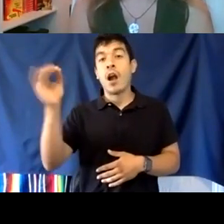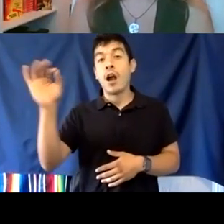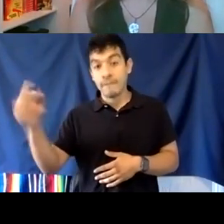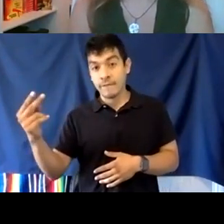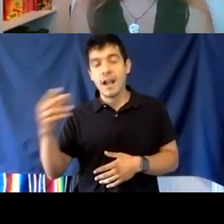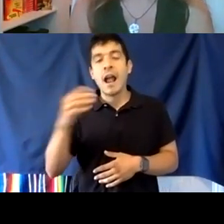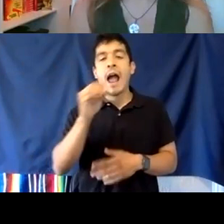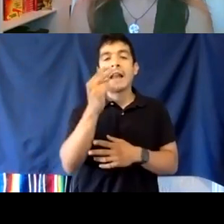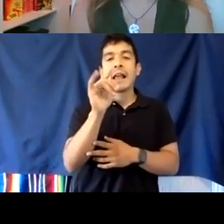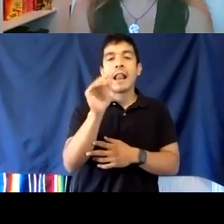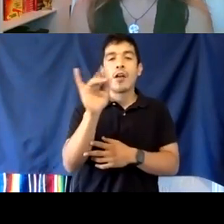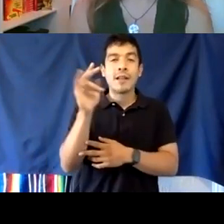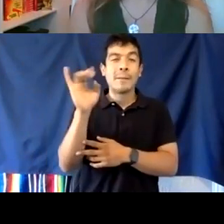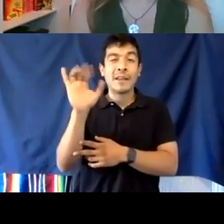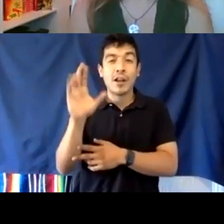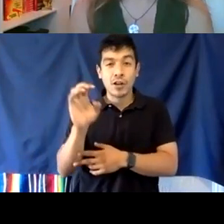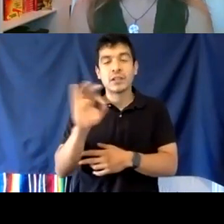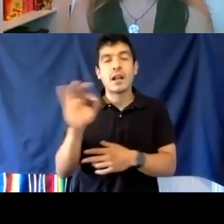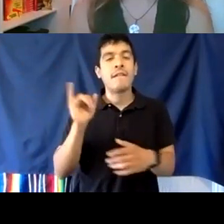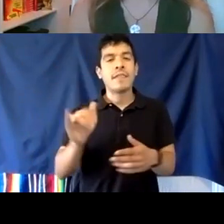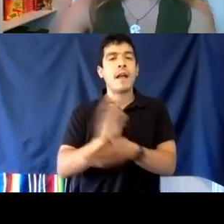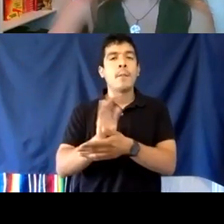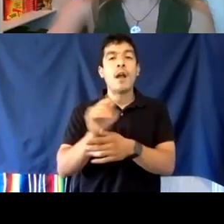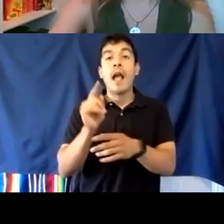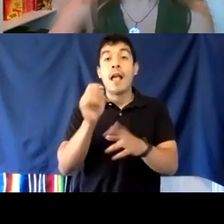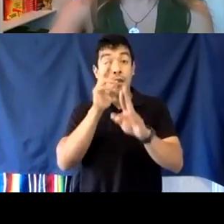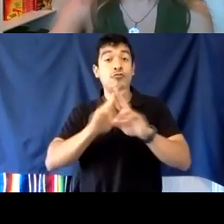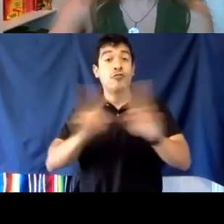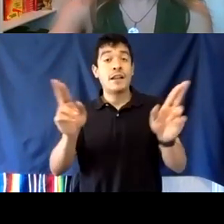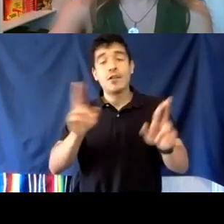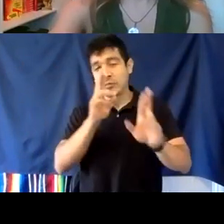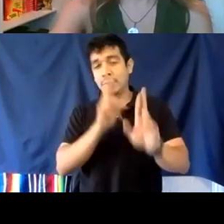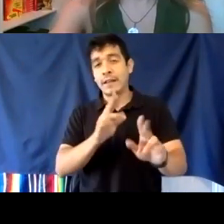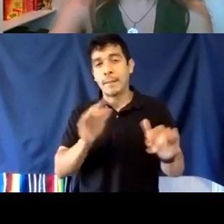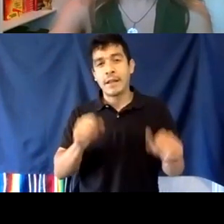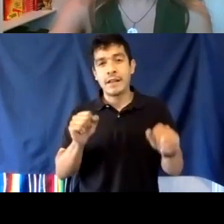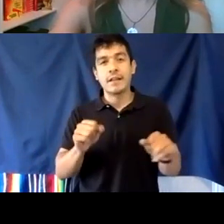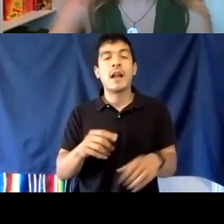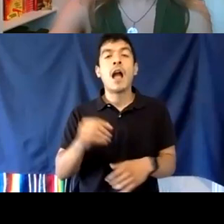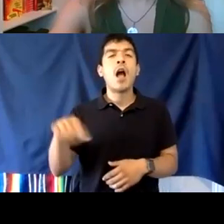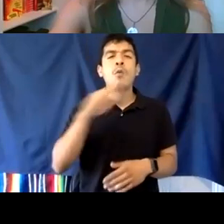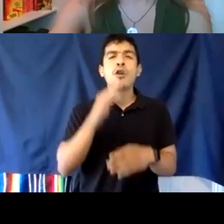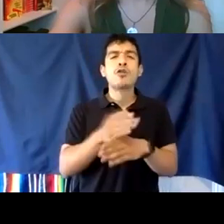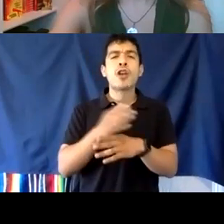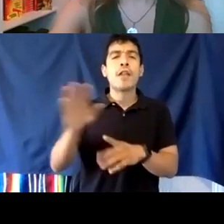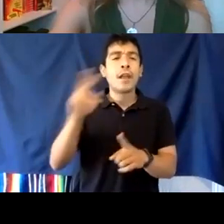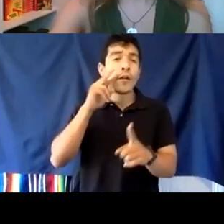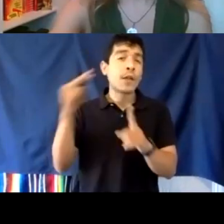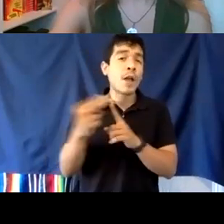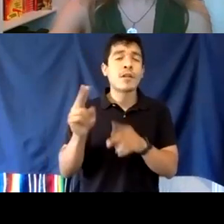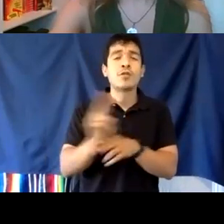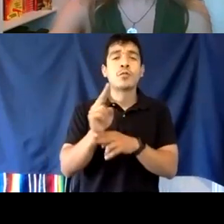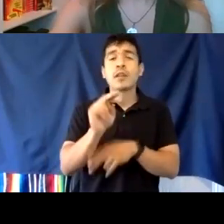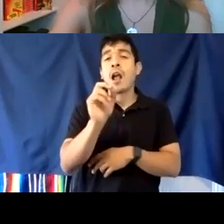the films After Sherman and At the Ready, respectively. So they will share their perspectives on using nonfiction storytelling